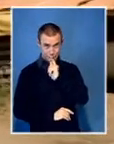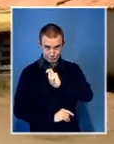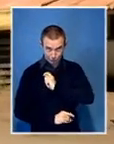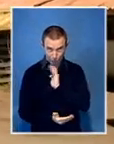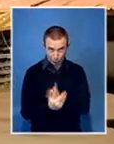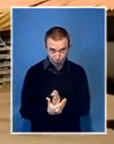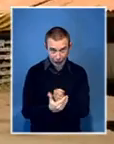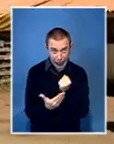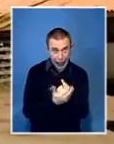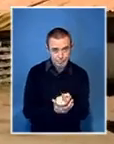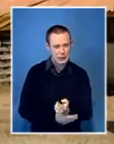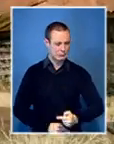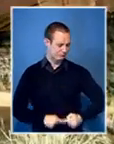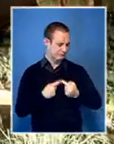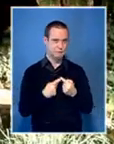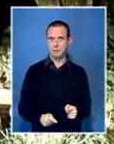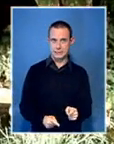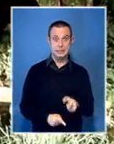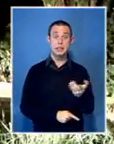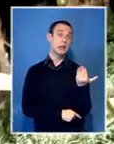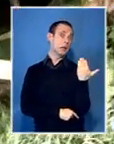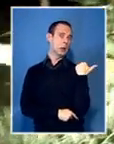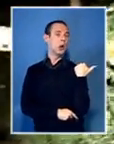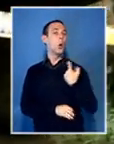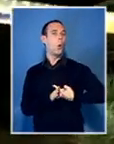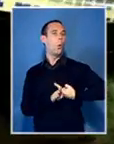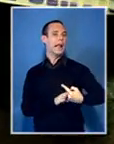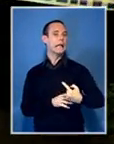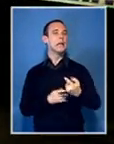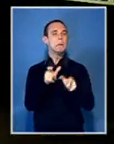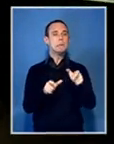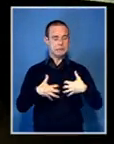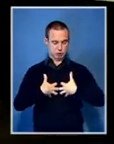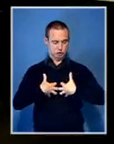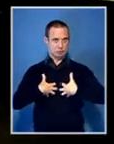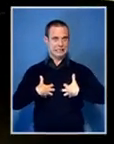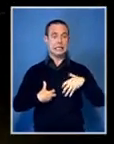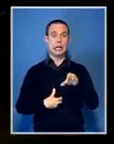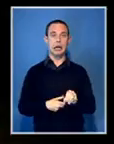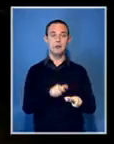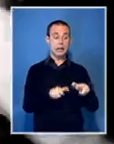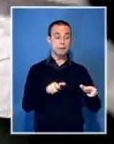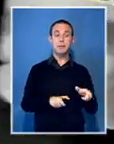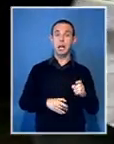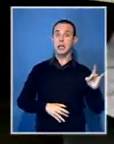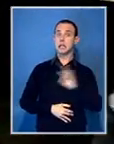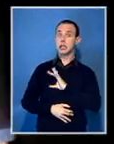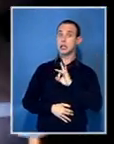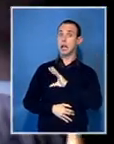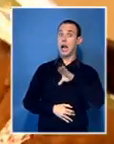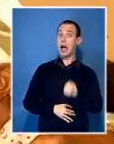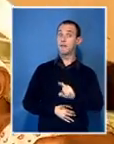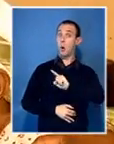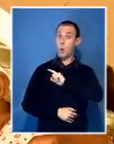calm prevails, but just a few weeks ago, the mood was tense. Grief and fear gripped residents as political